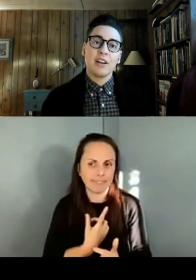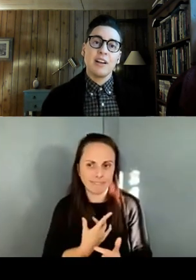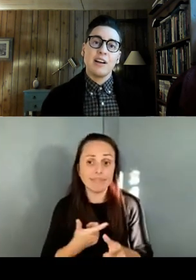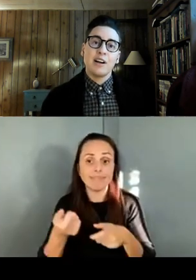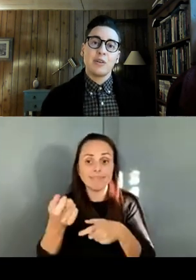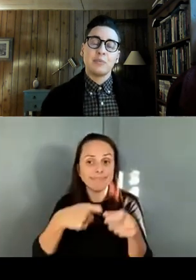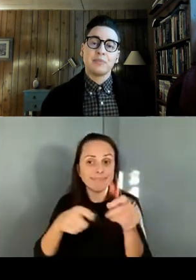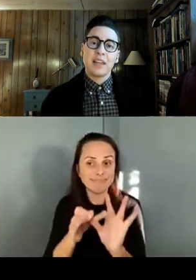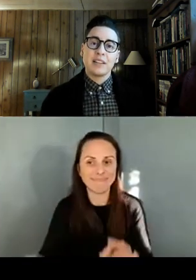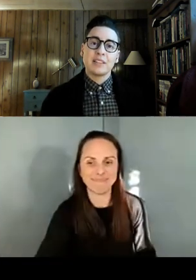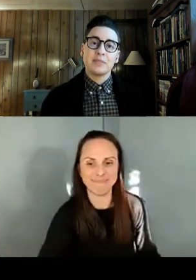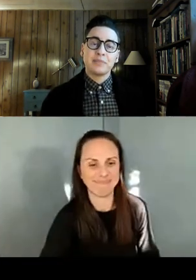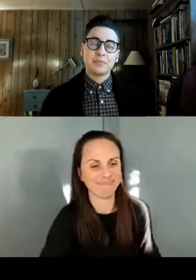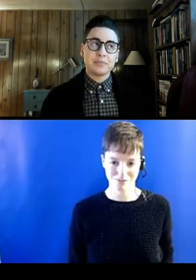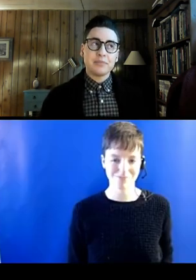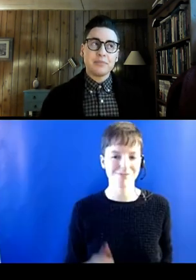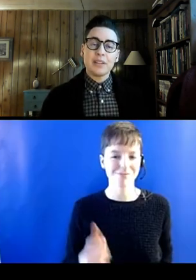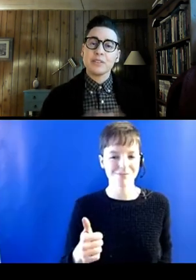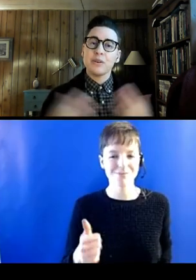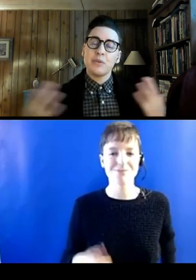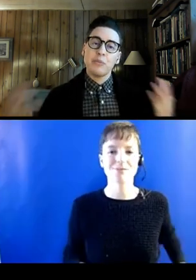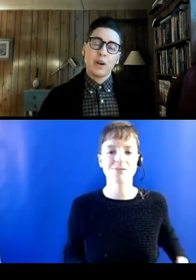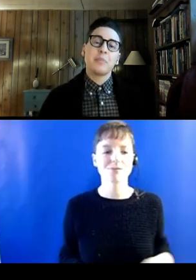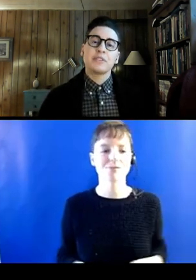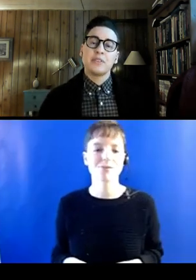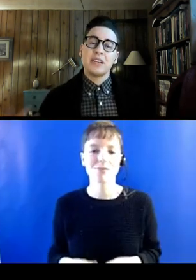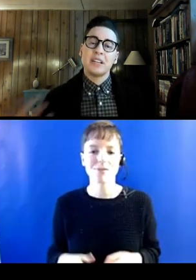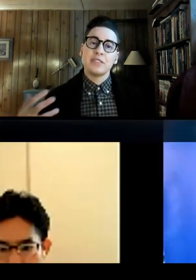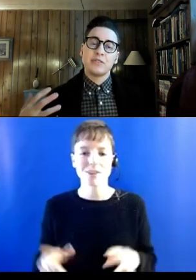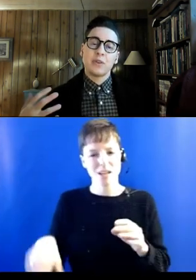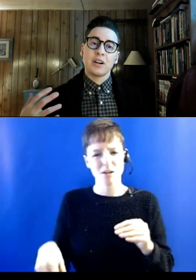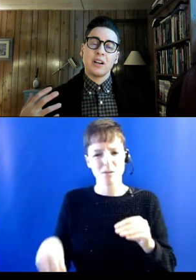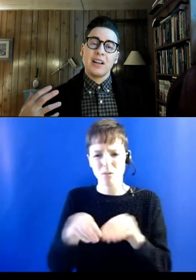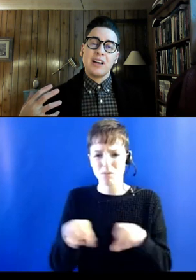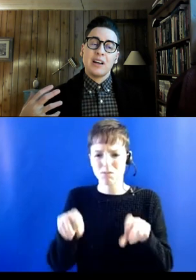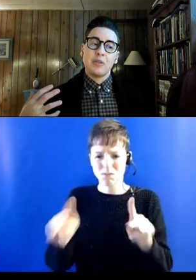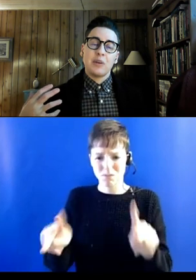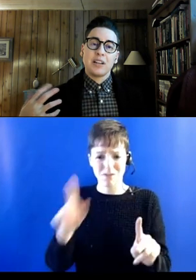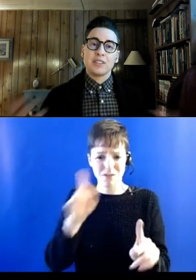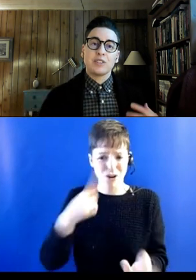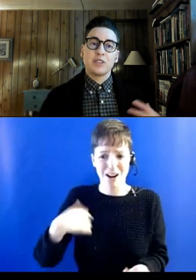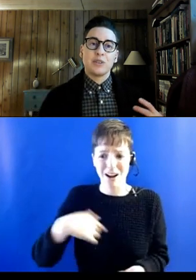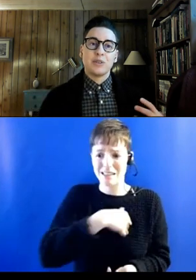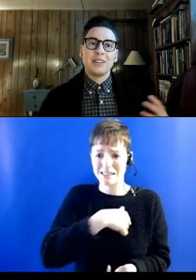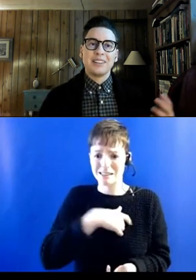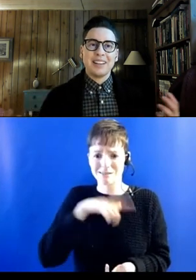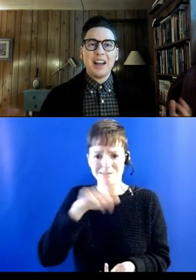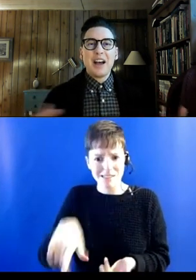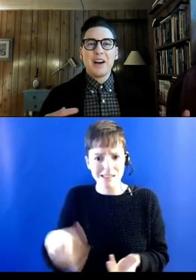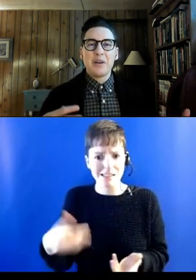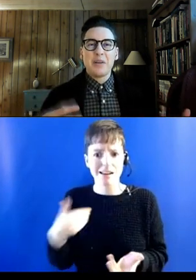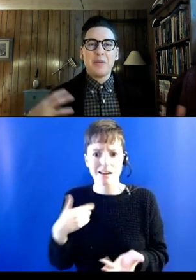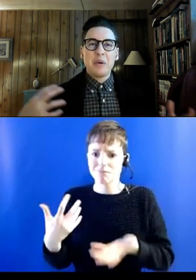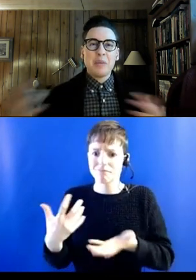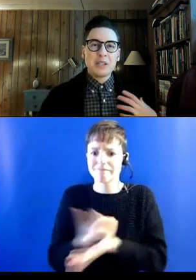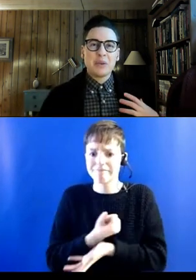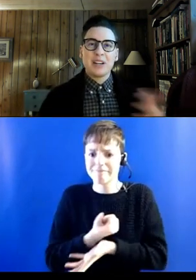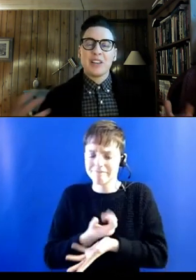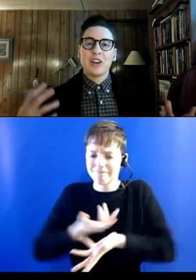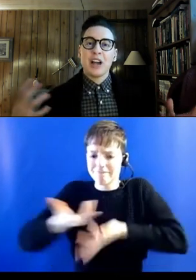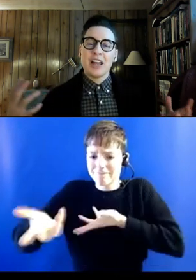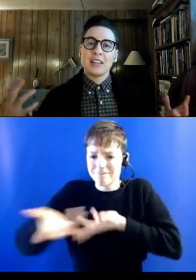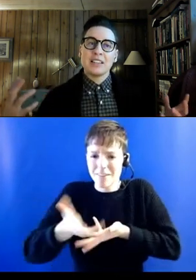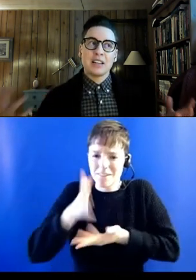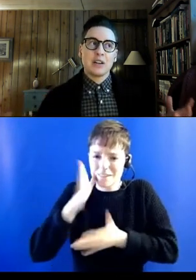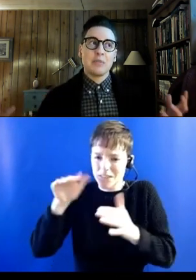are. And so more opportunities for us to mentor one